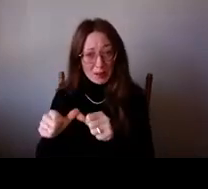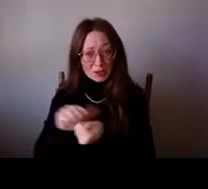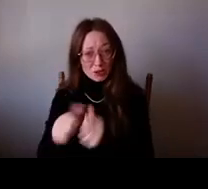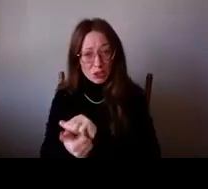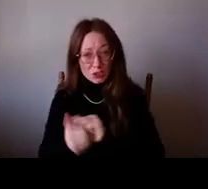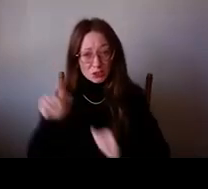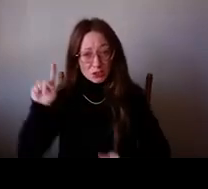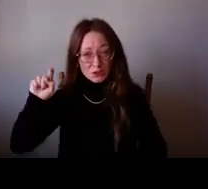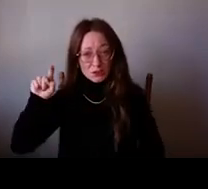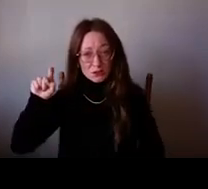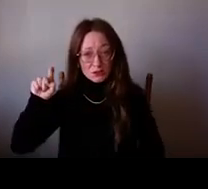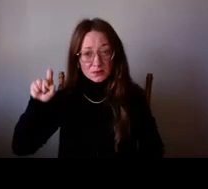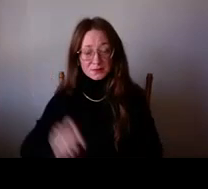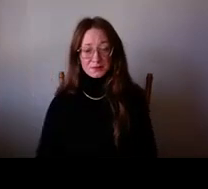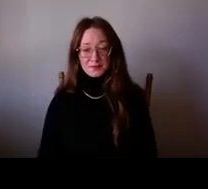clients?